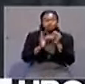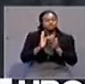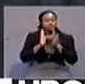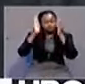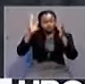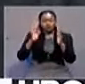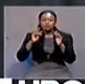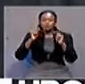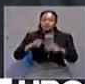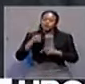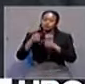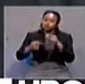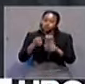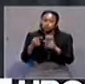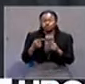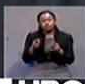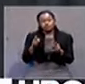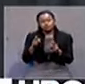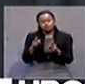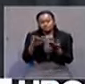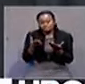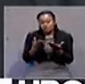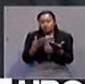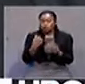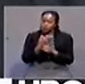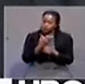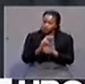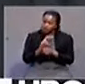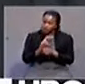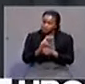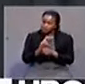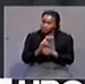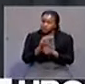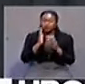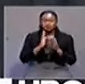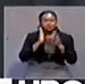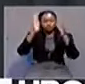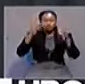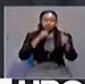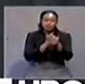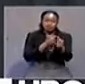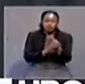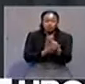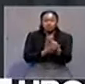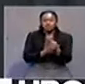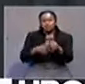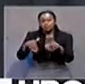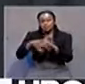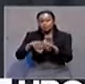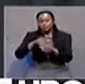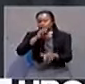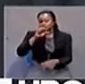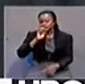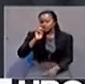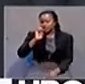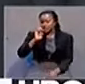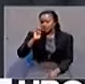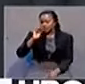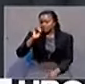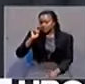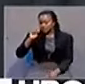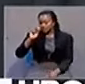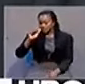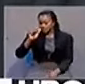foster vocations in different ministries. The Archbishop supported seminarians, both minor and